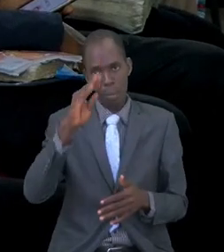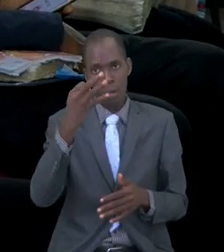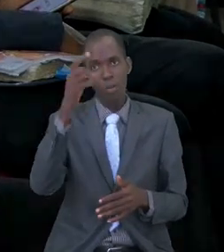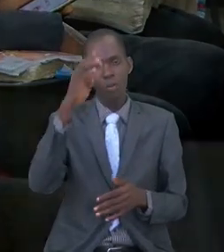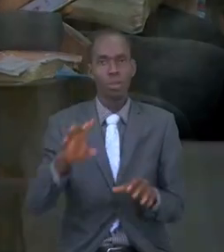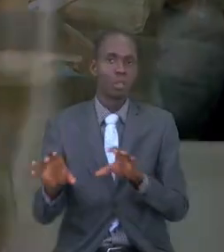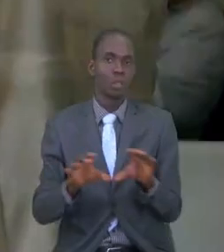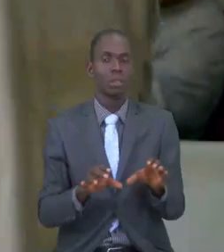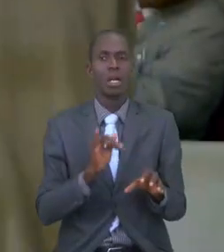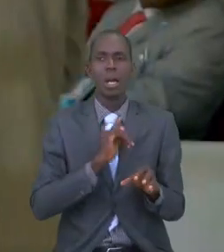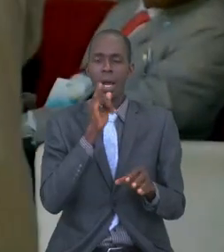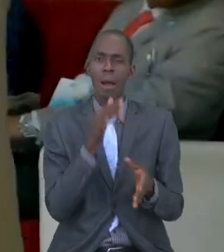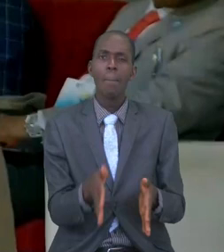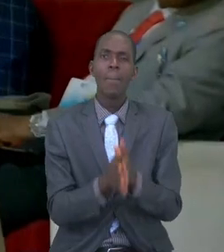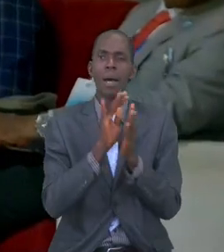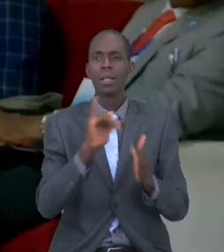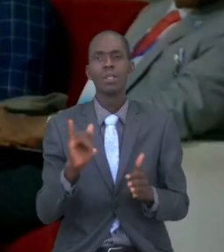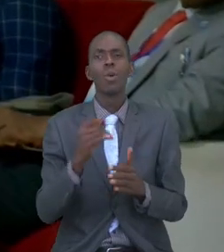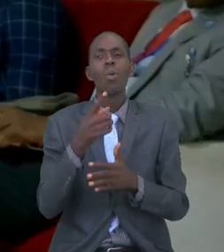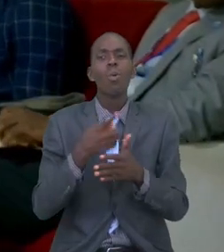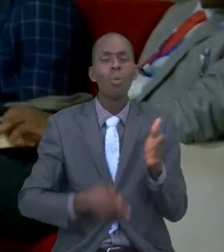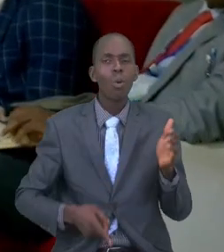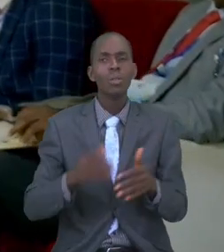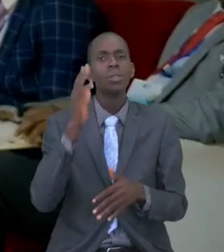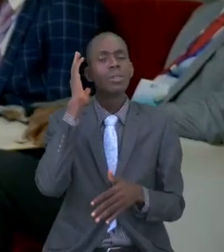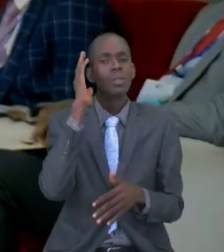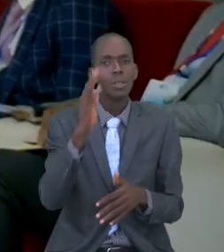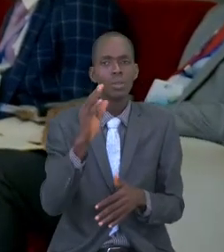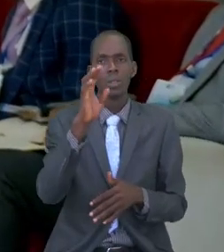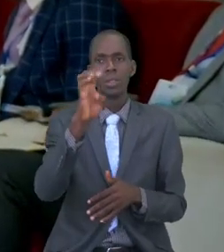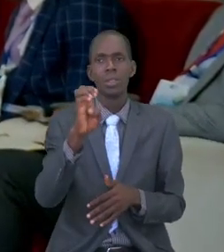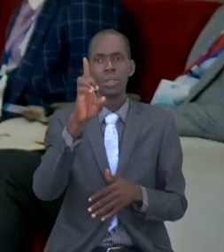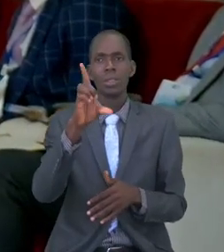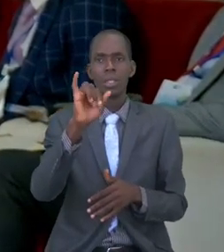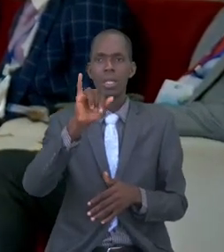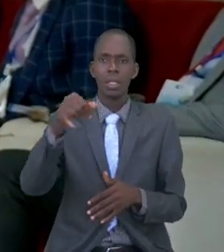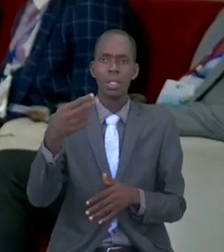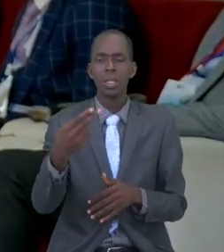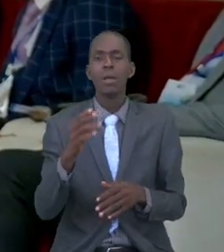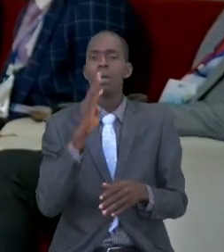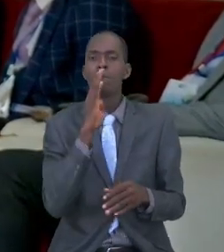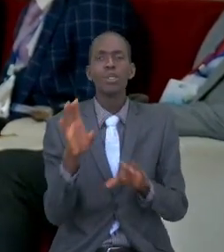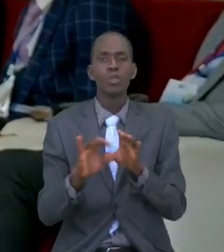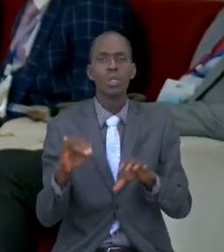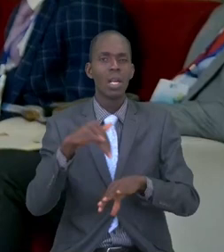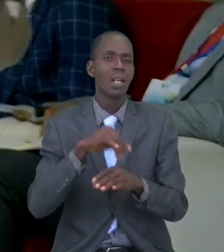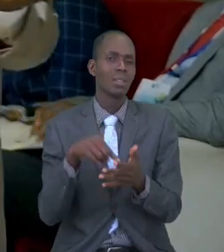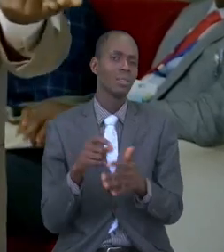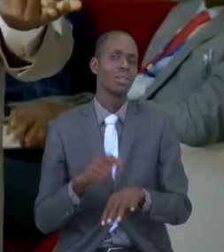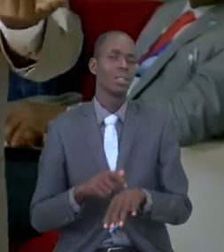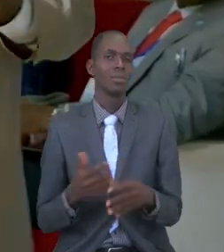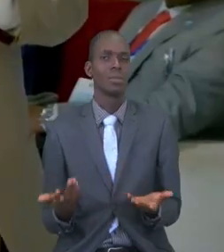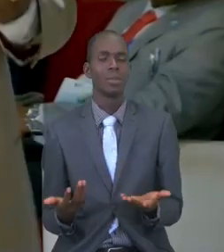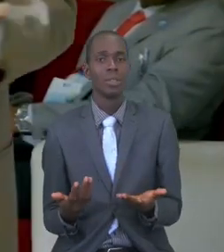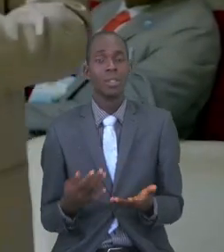asking, what should Elijah be doing at this time? He should be doing